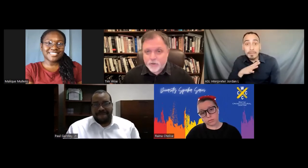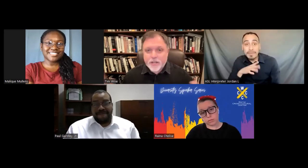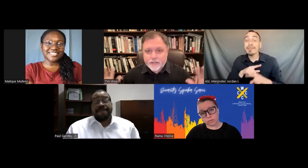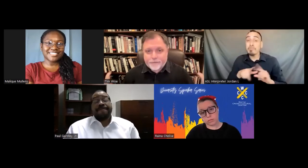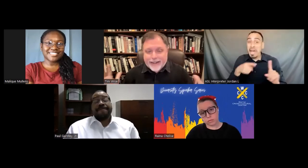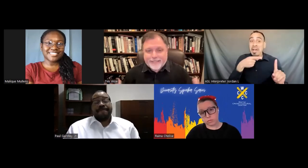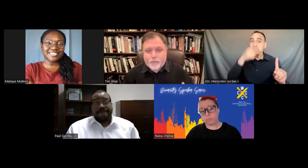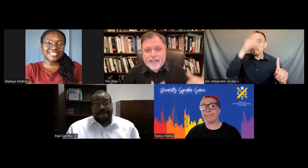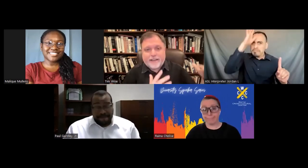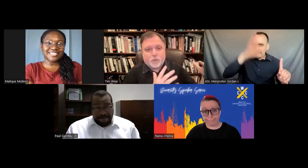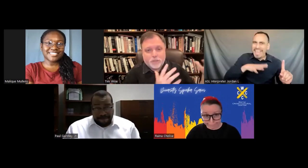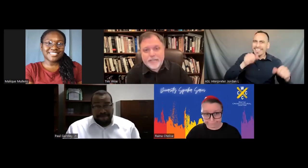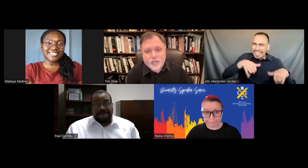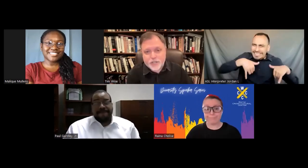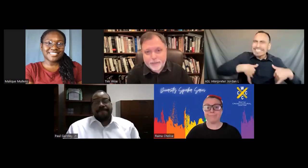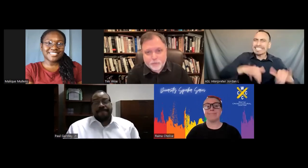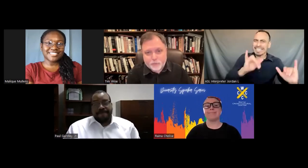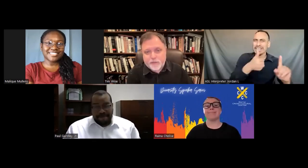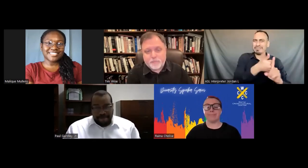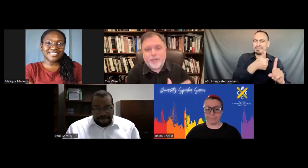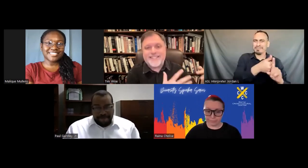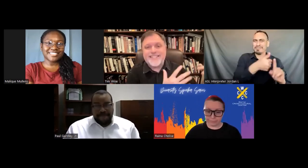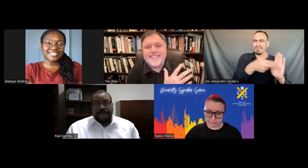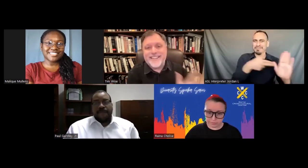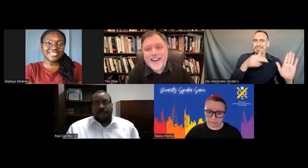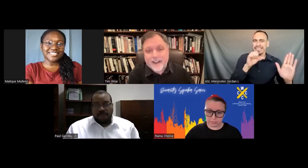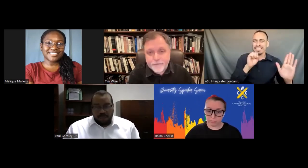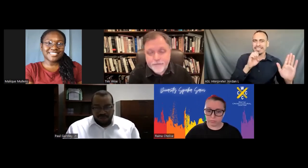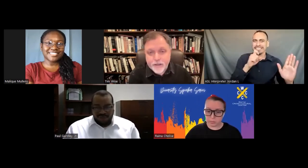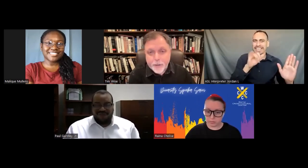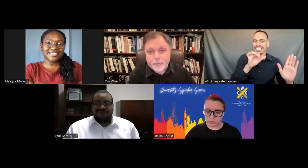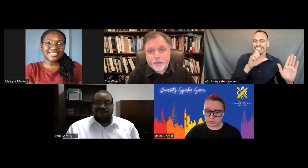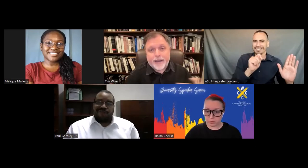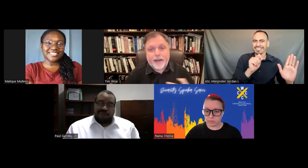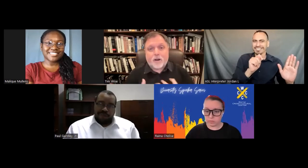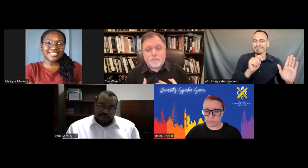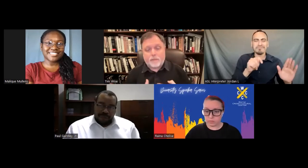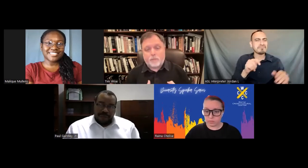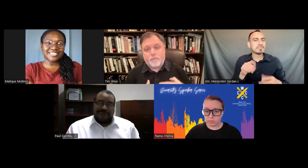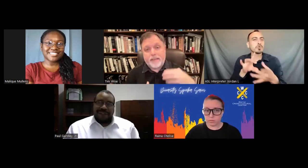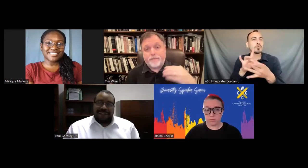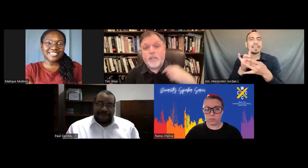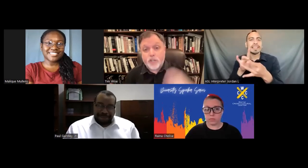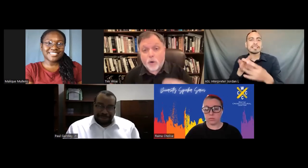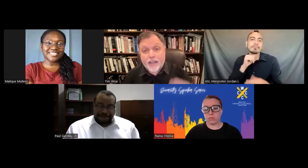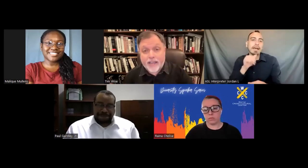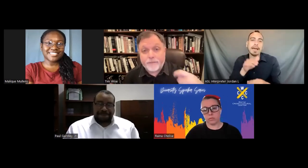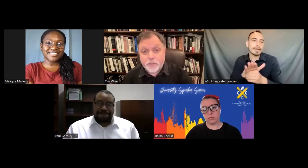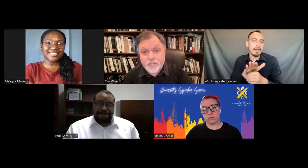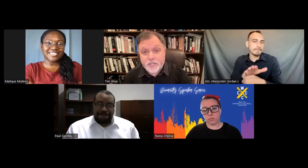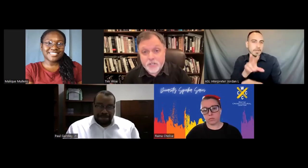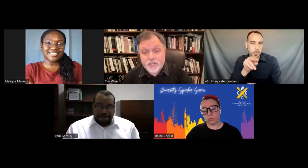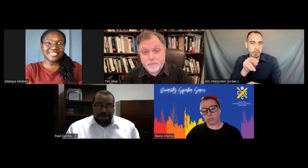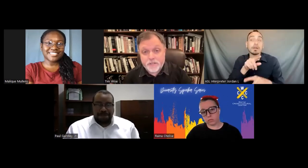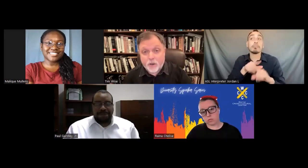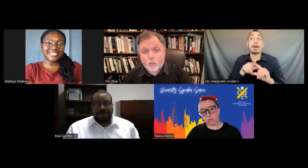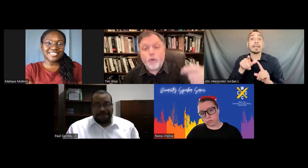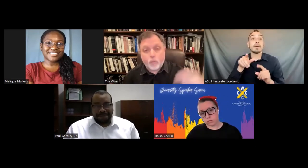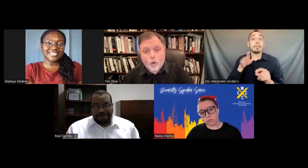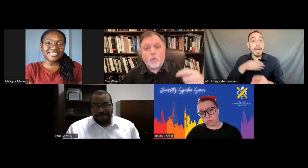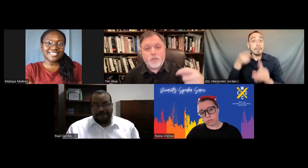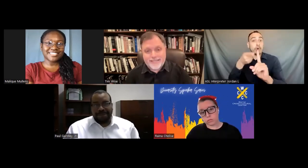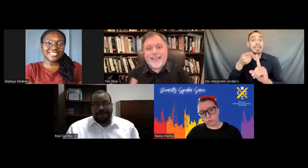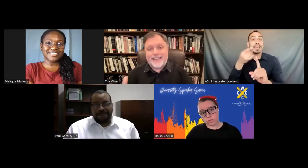right? So the fact that we have relationships with people isn't enough. But my argument would be, if we don't have relationships,